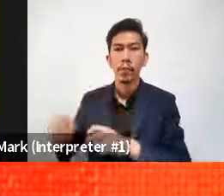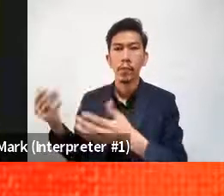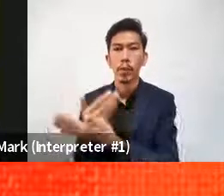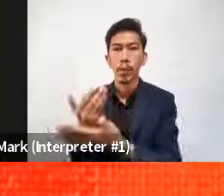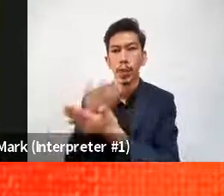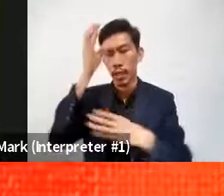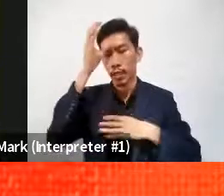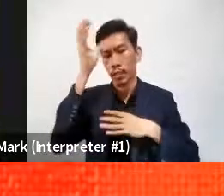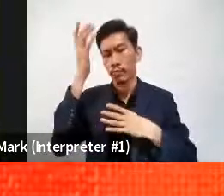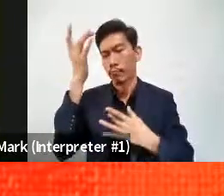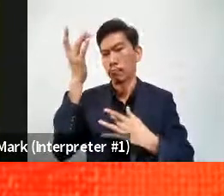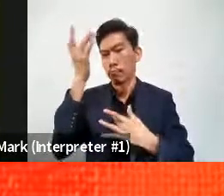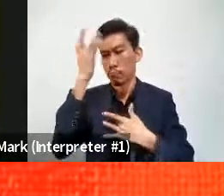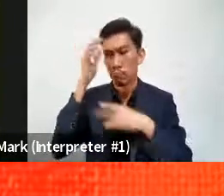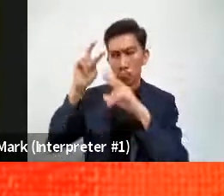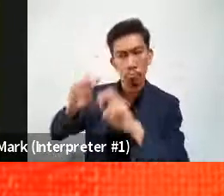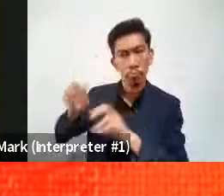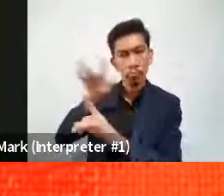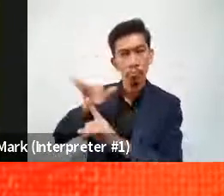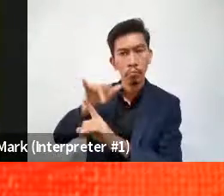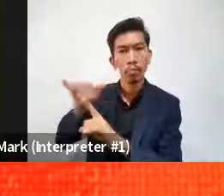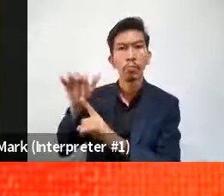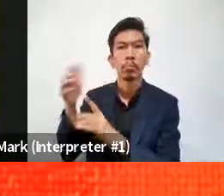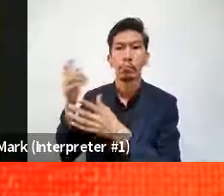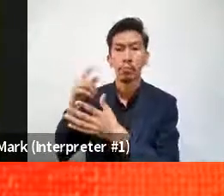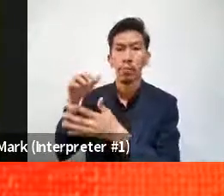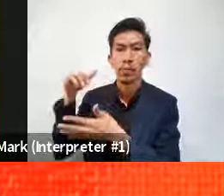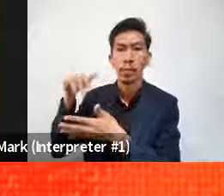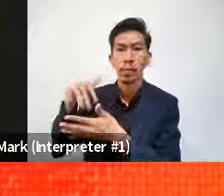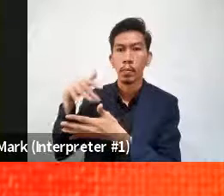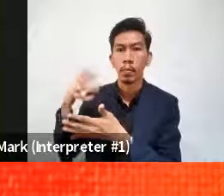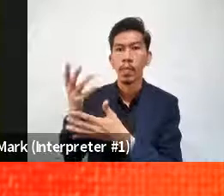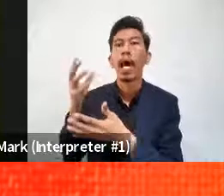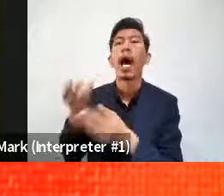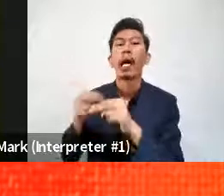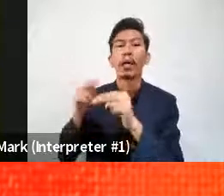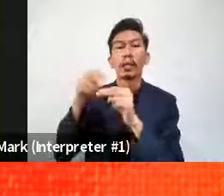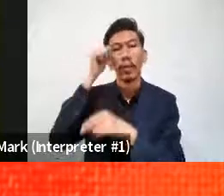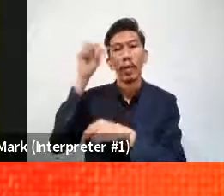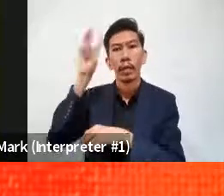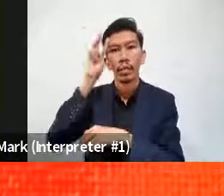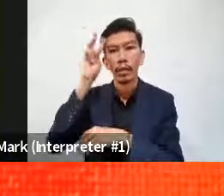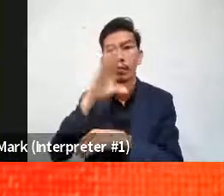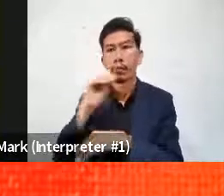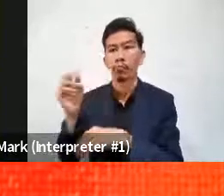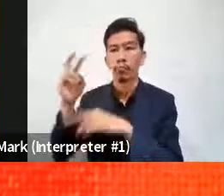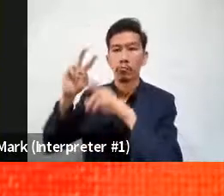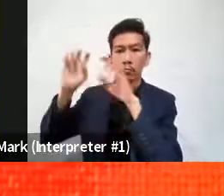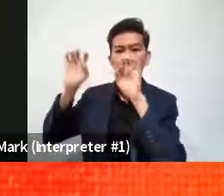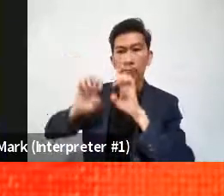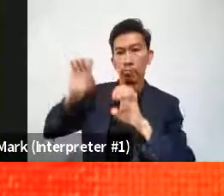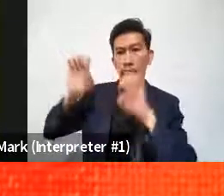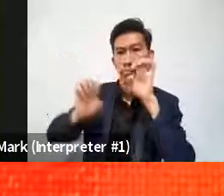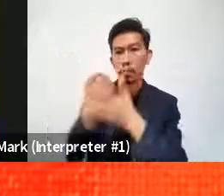in the ACTION study to increase cancer awareness and inform priority setting, assess the economic and health impact